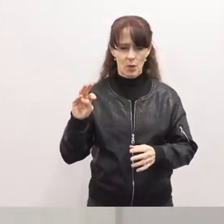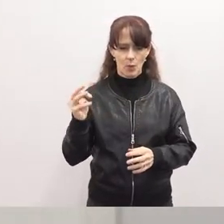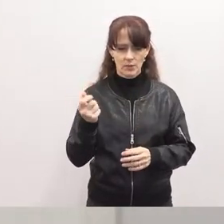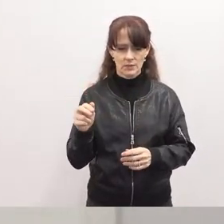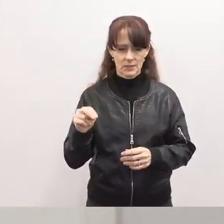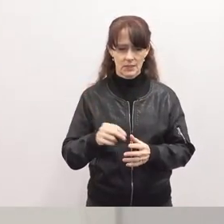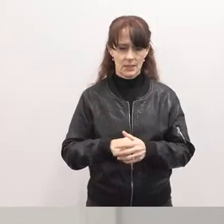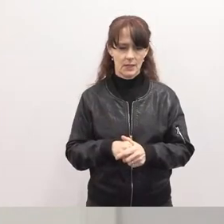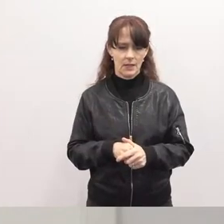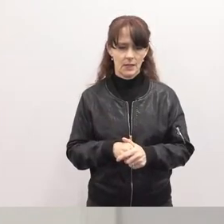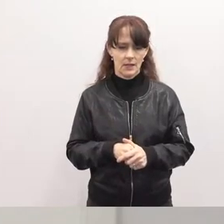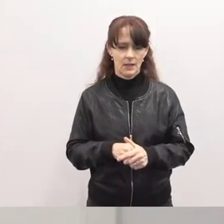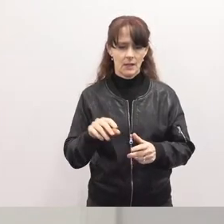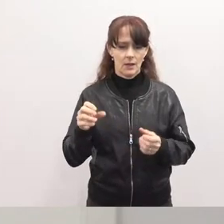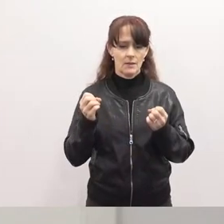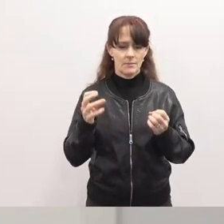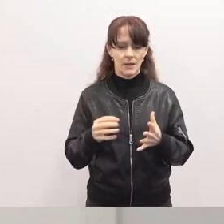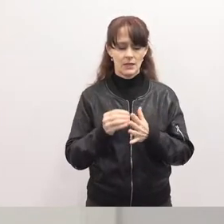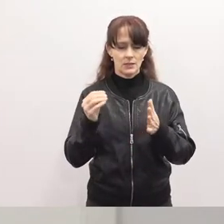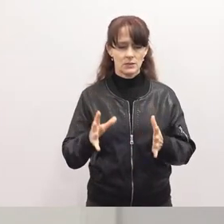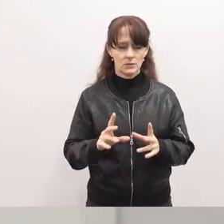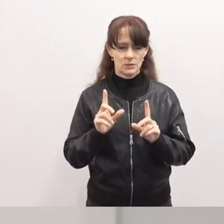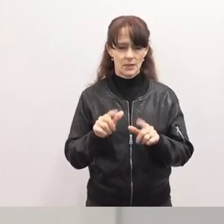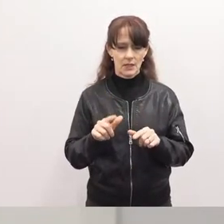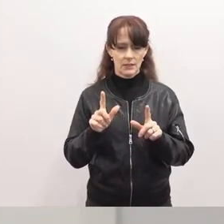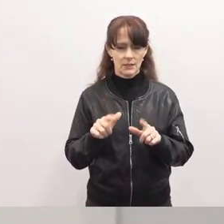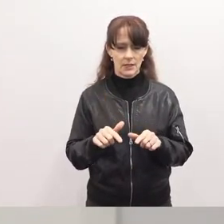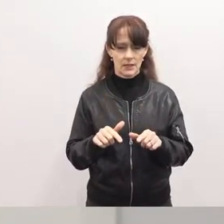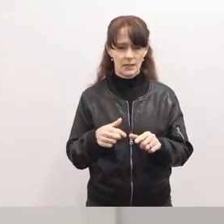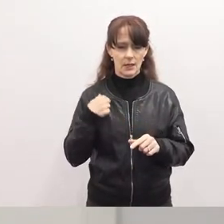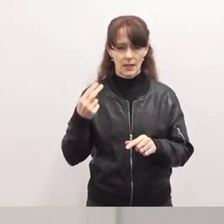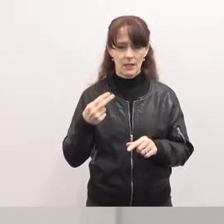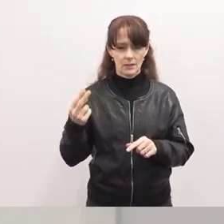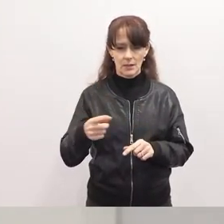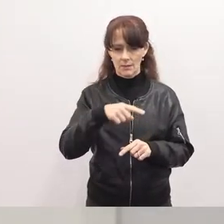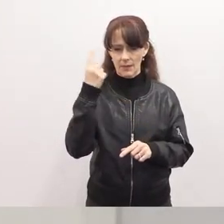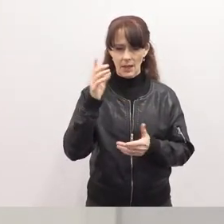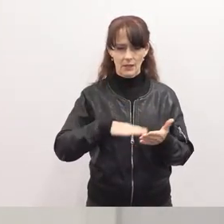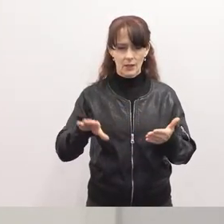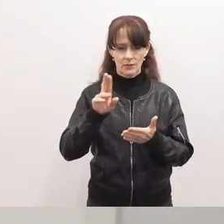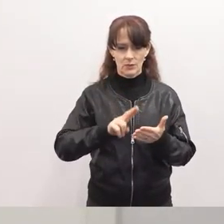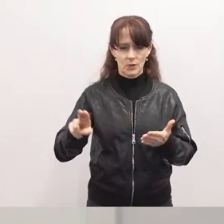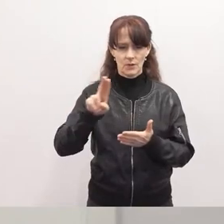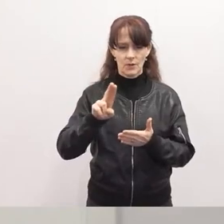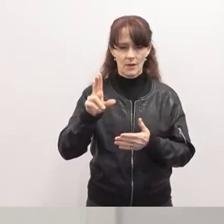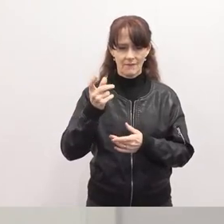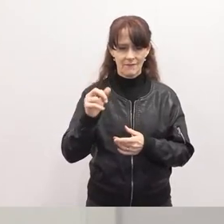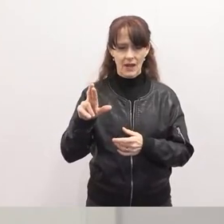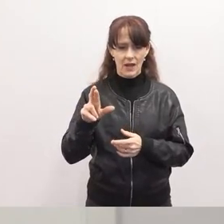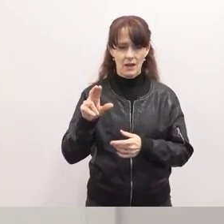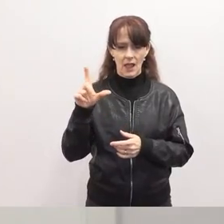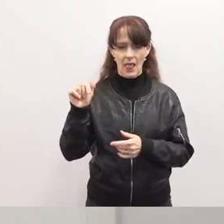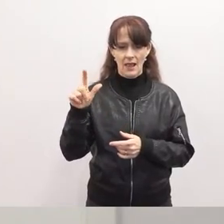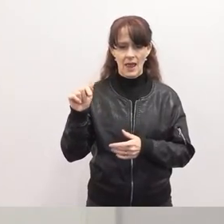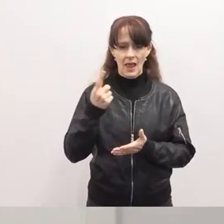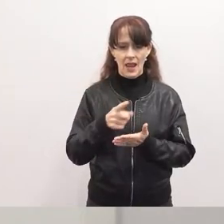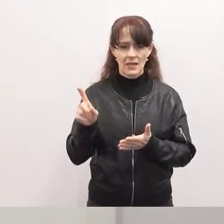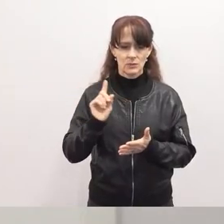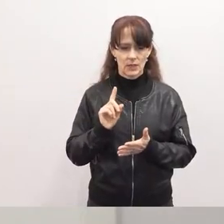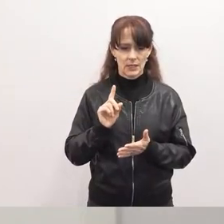well. We had a number of students that attended the Historically Black Colleges and Universities Fair in Los Angeles last